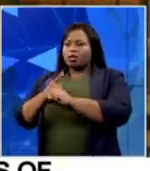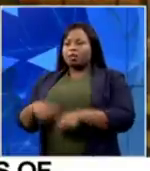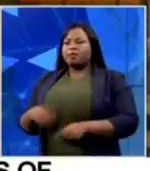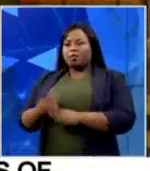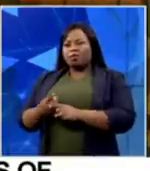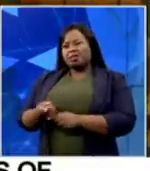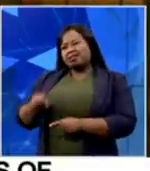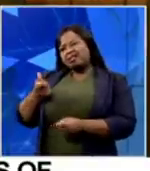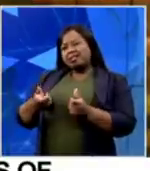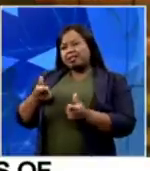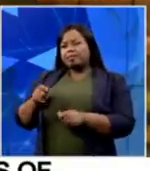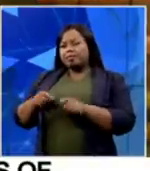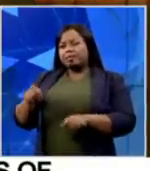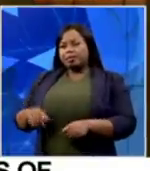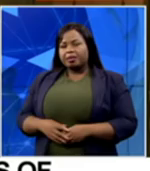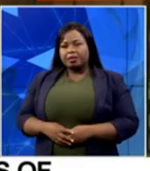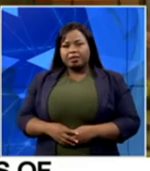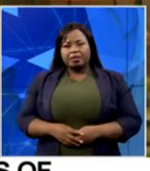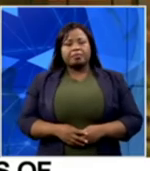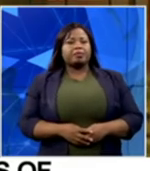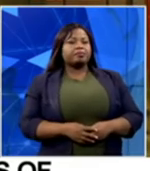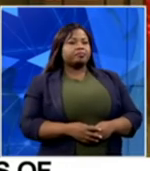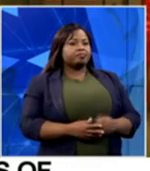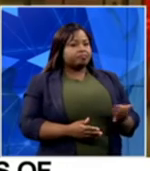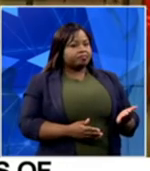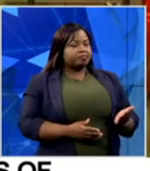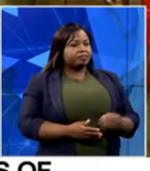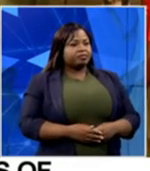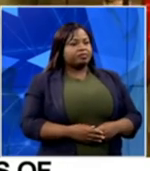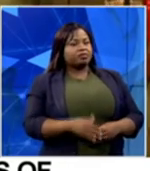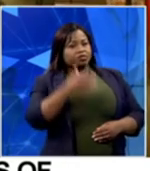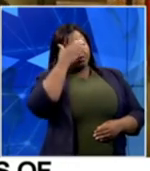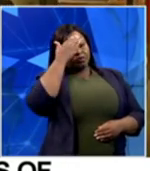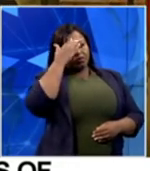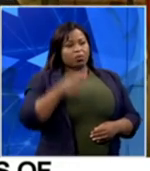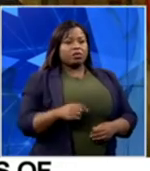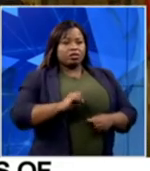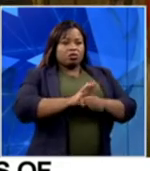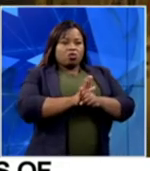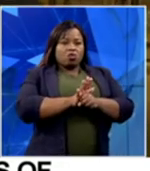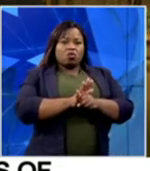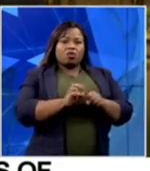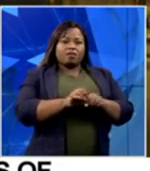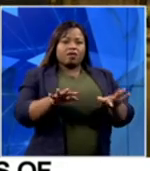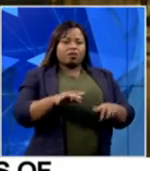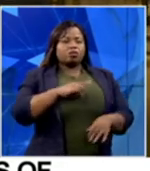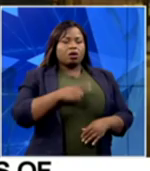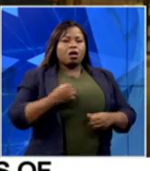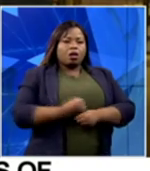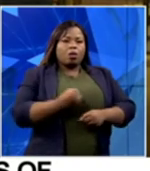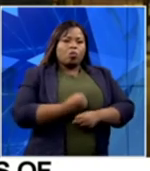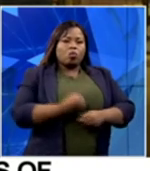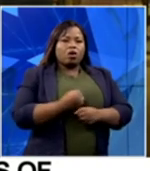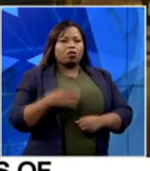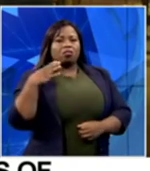cases. I suppose, Nigel, as well, the invisible enemy as you say, it takes a lot of work. So I